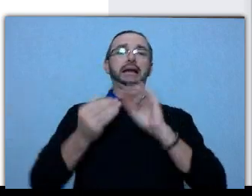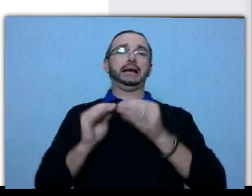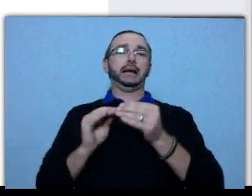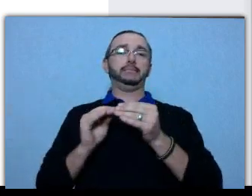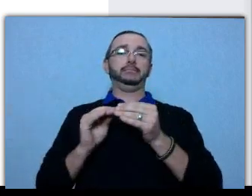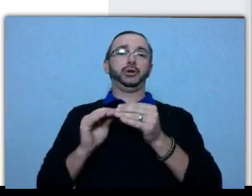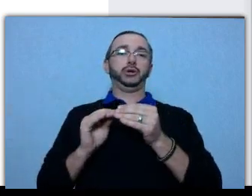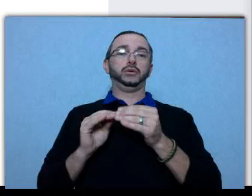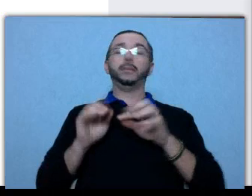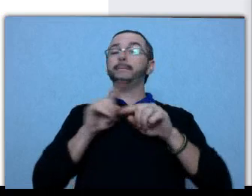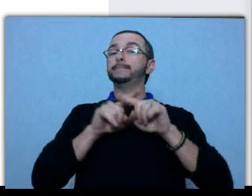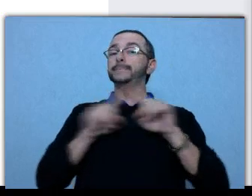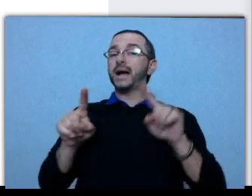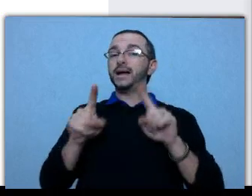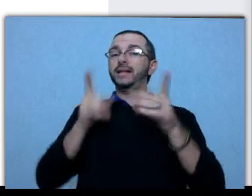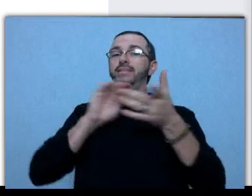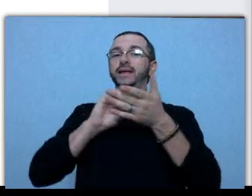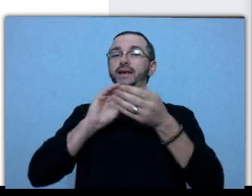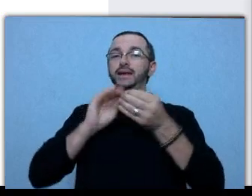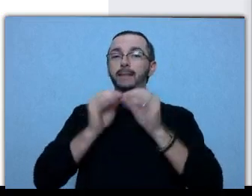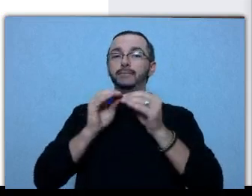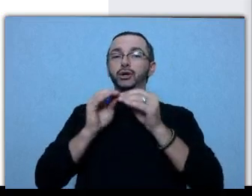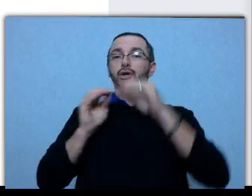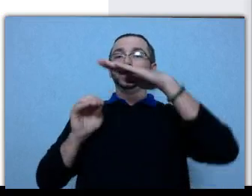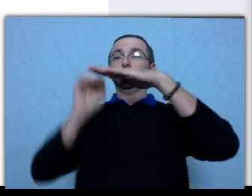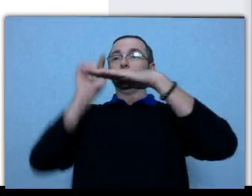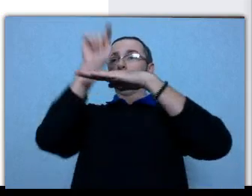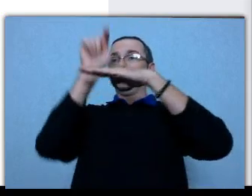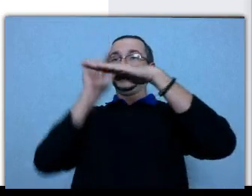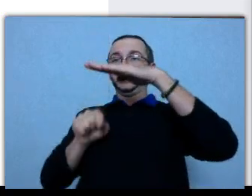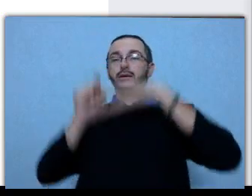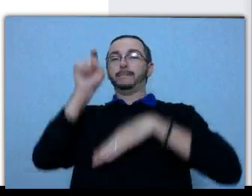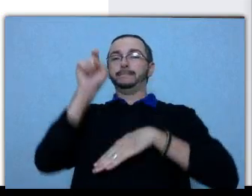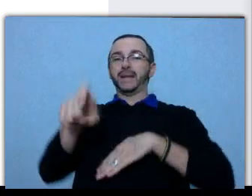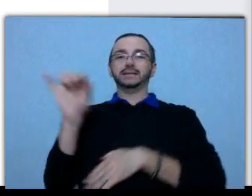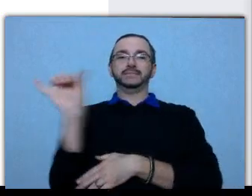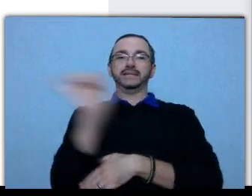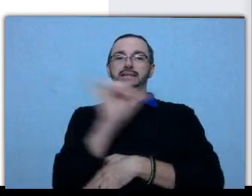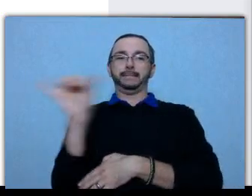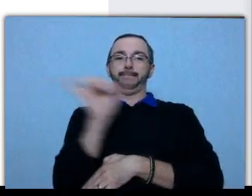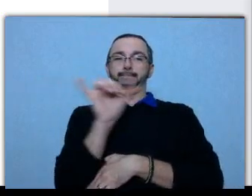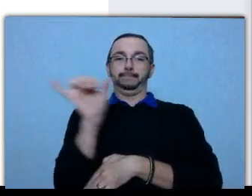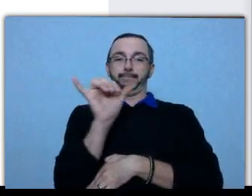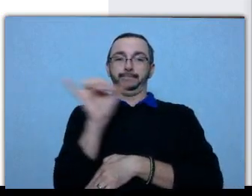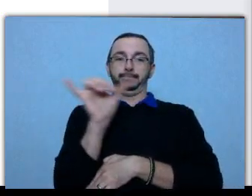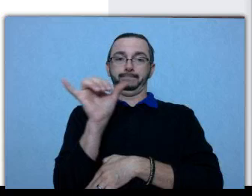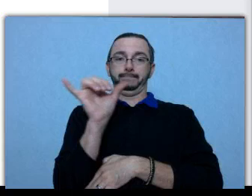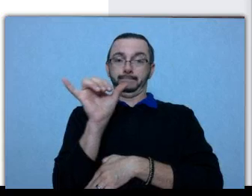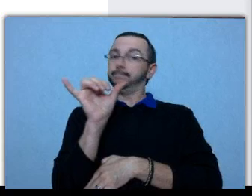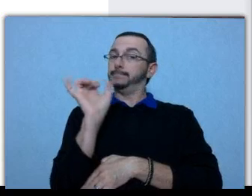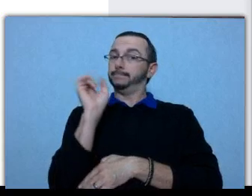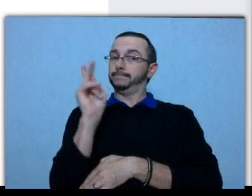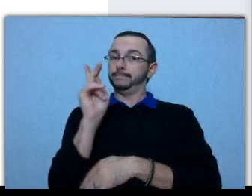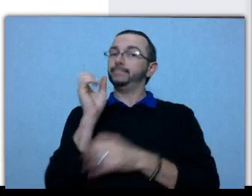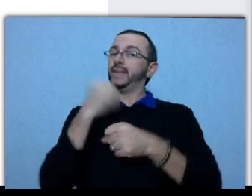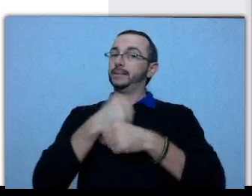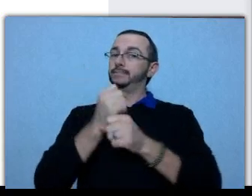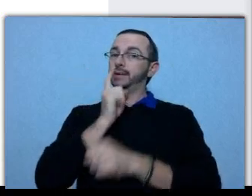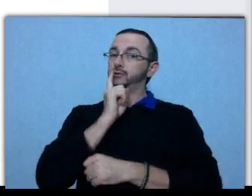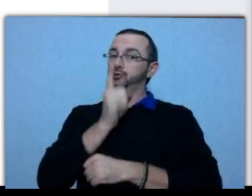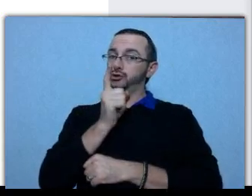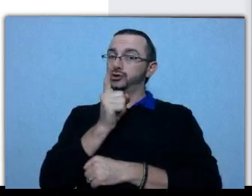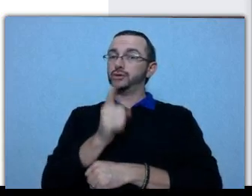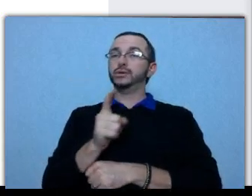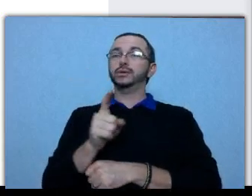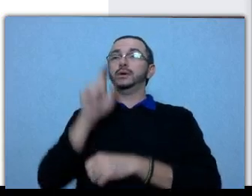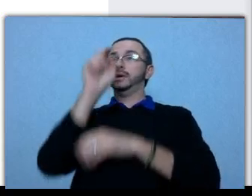You're always going to create an equivalent fraction if you use the giant one. So pick whatever numbers you want. Just make sure that the